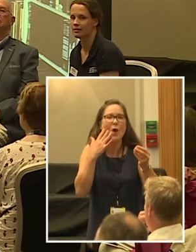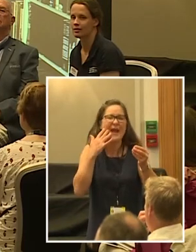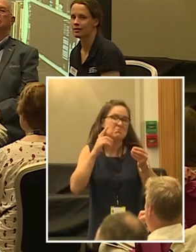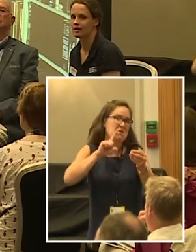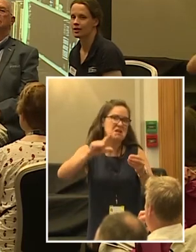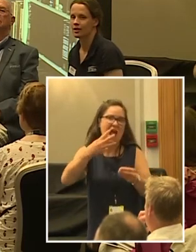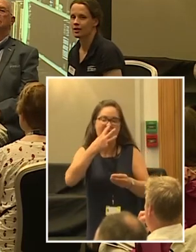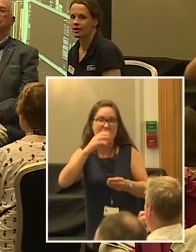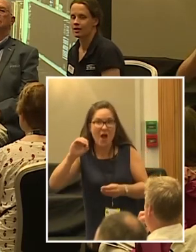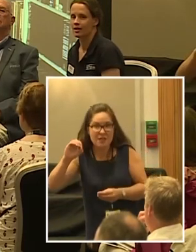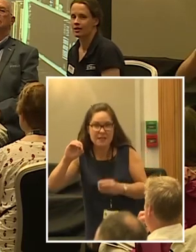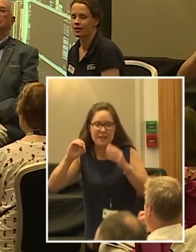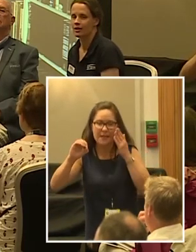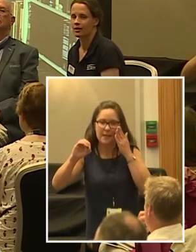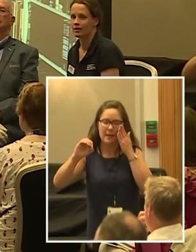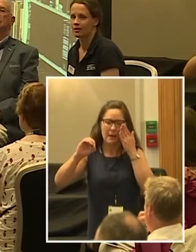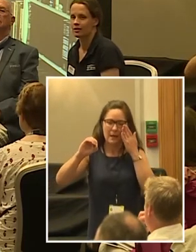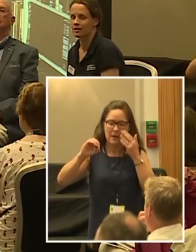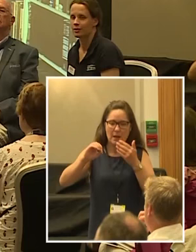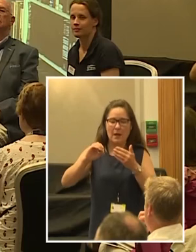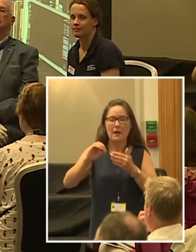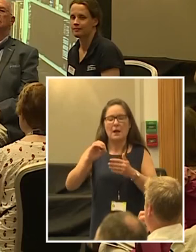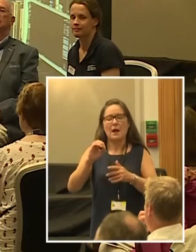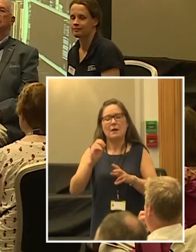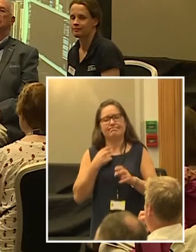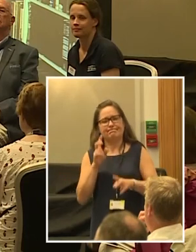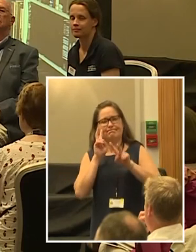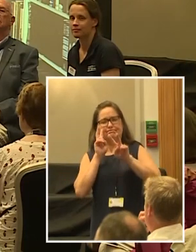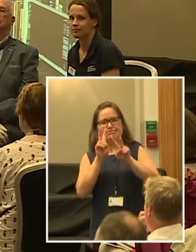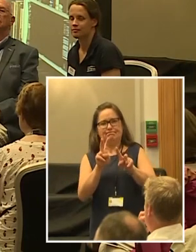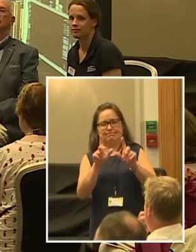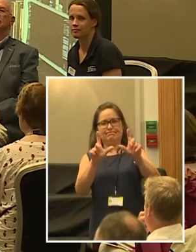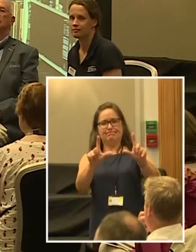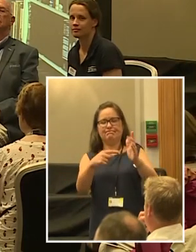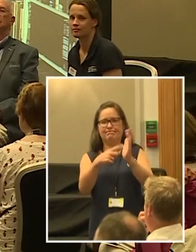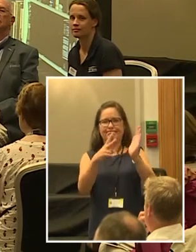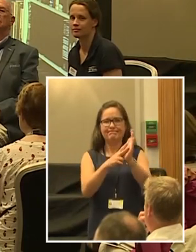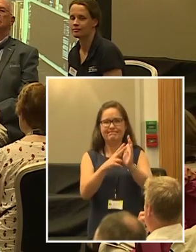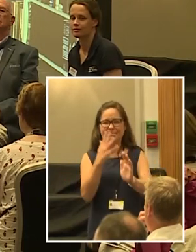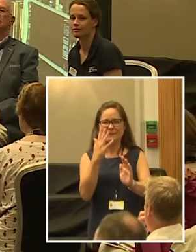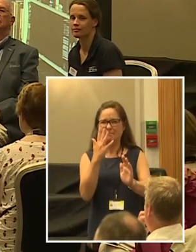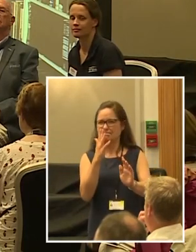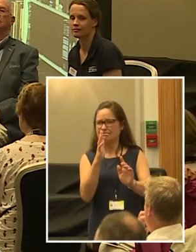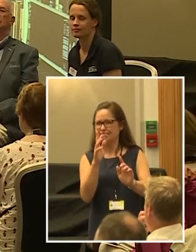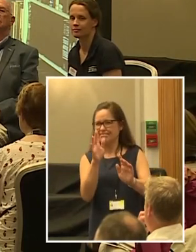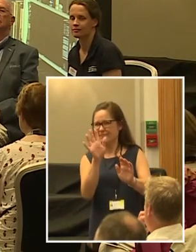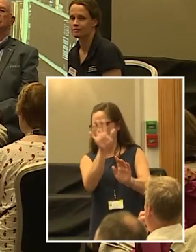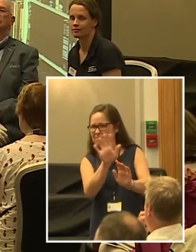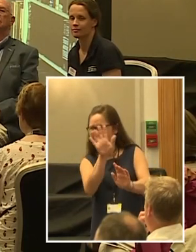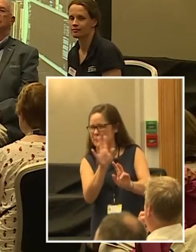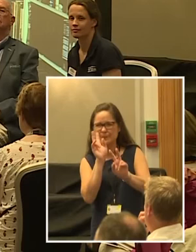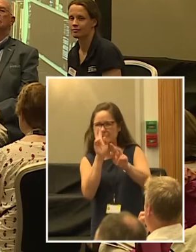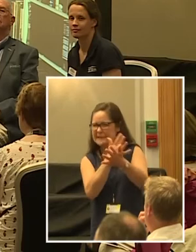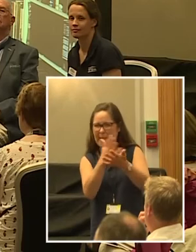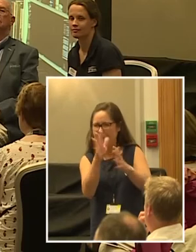It got to the point where I couldn't see faces on the TVs. It was all like a blurry screen. And I'm in constant